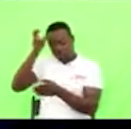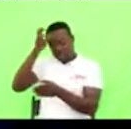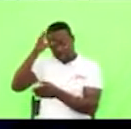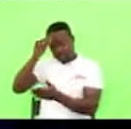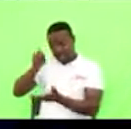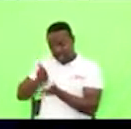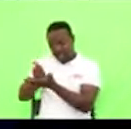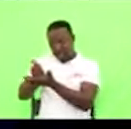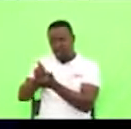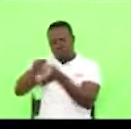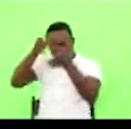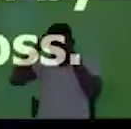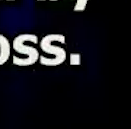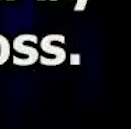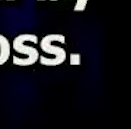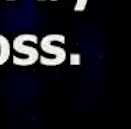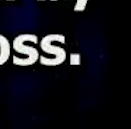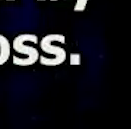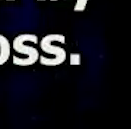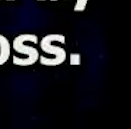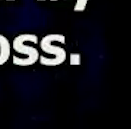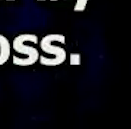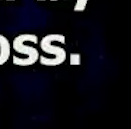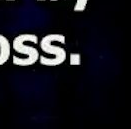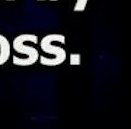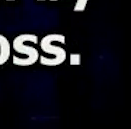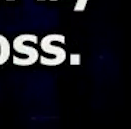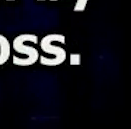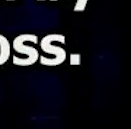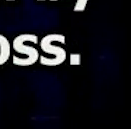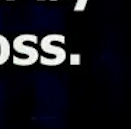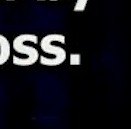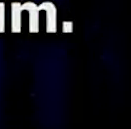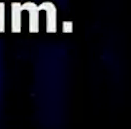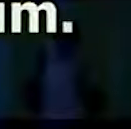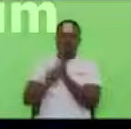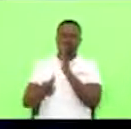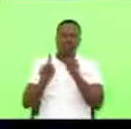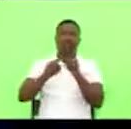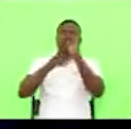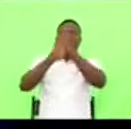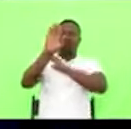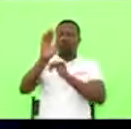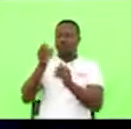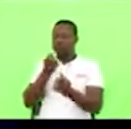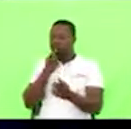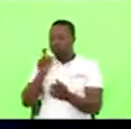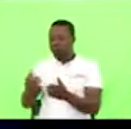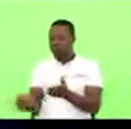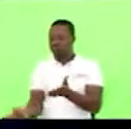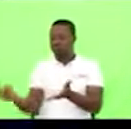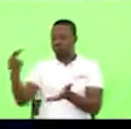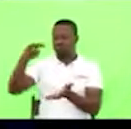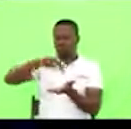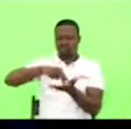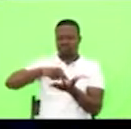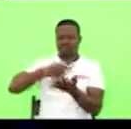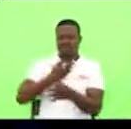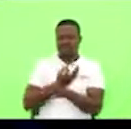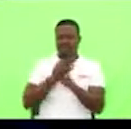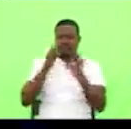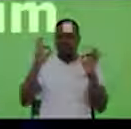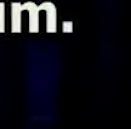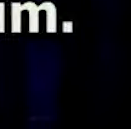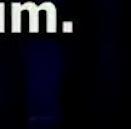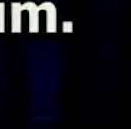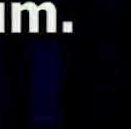put him to death by nailing him on the cross. But God raised him from the dead, free him from the agony